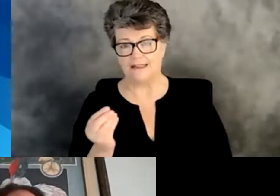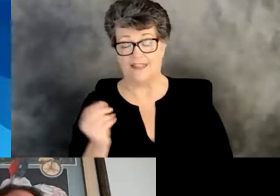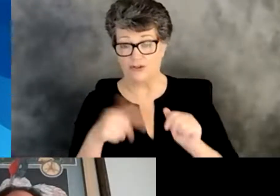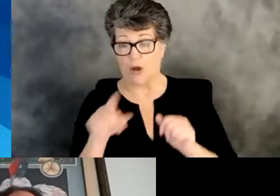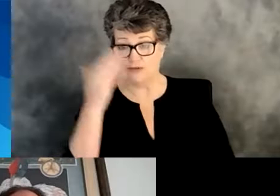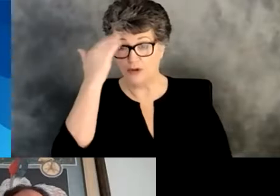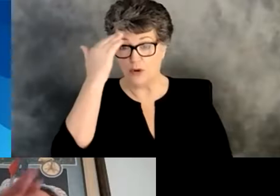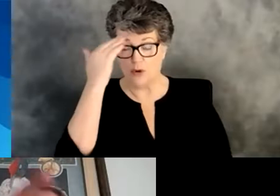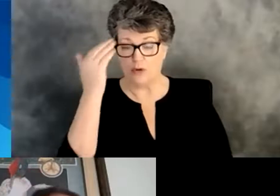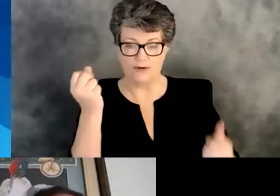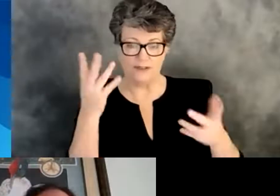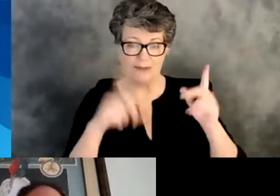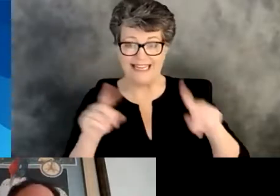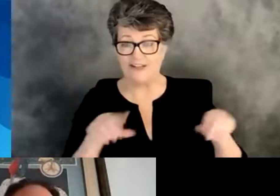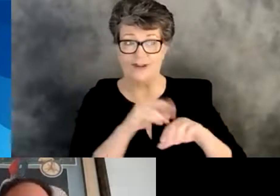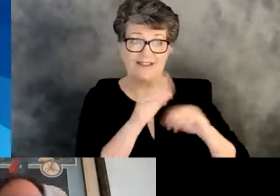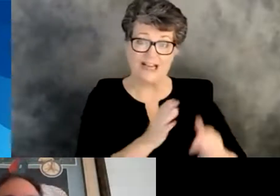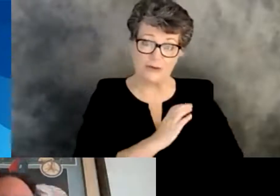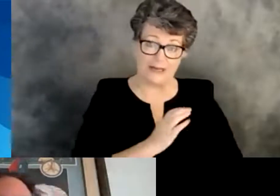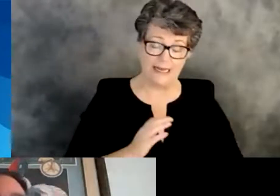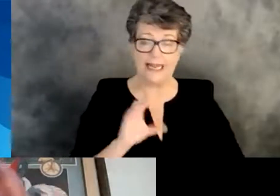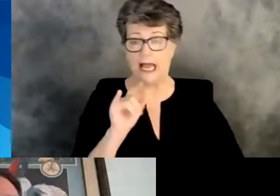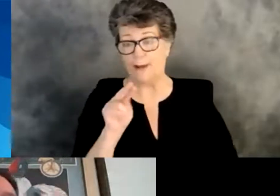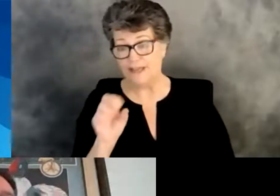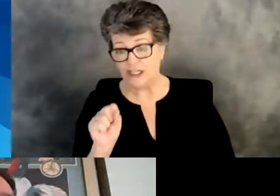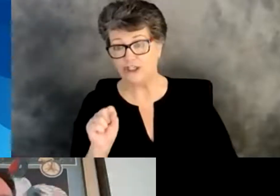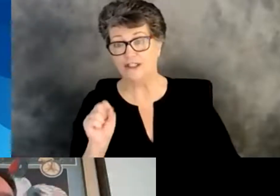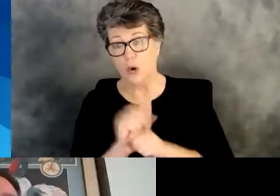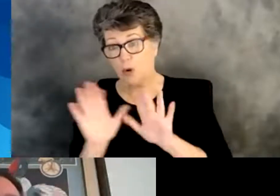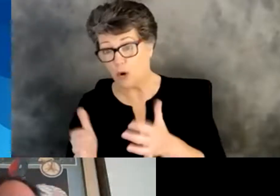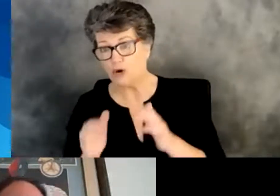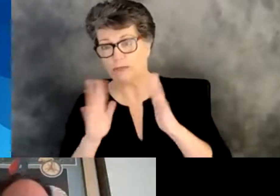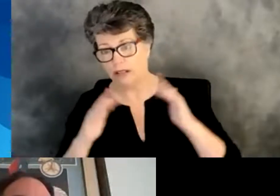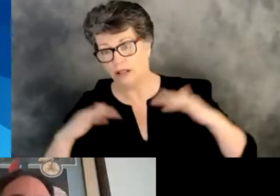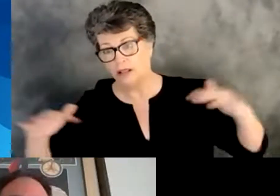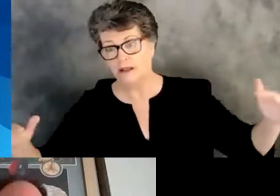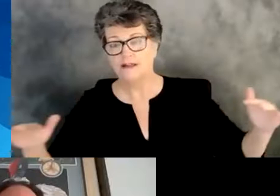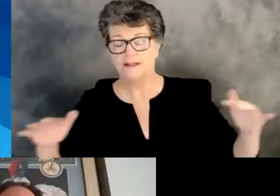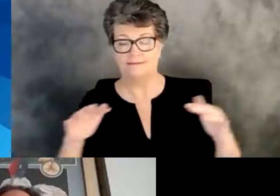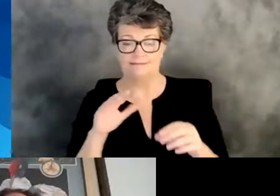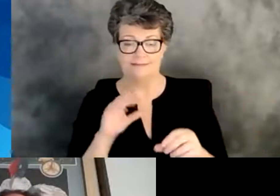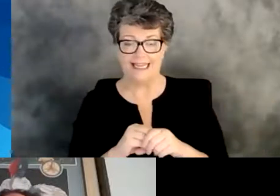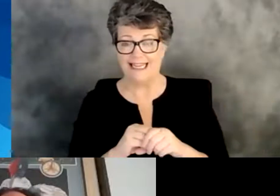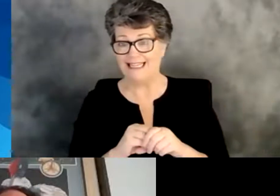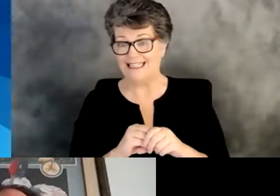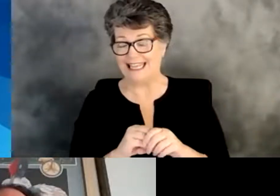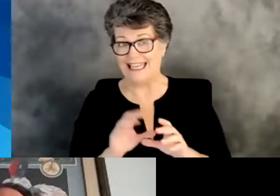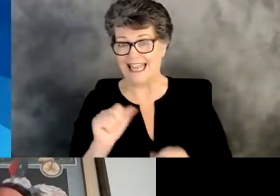many different advisory committees, commissions, committees, work groups in the